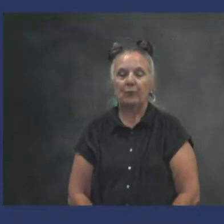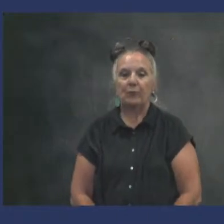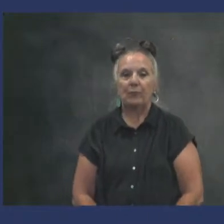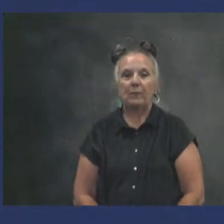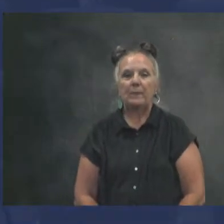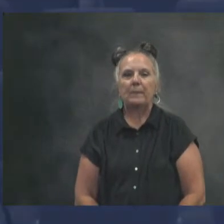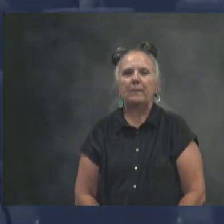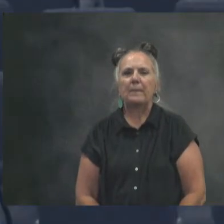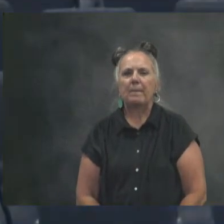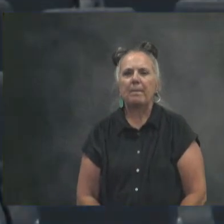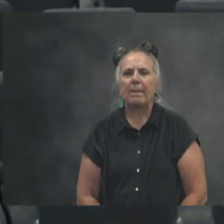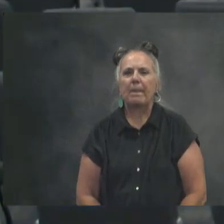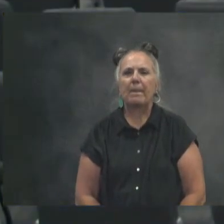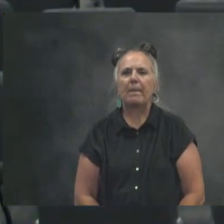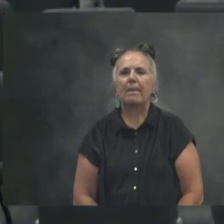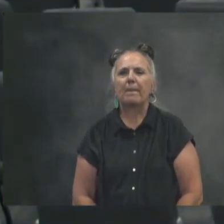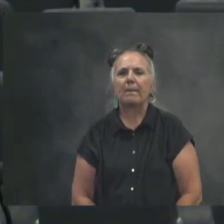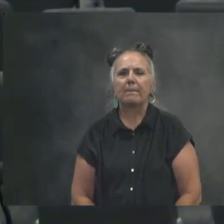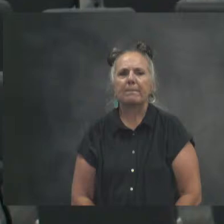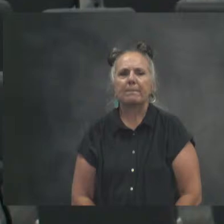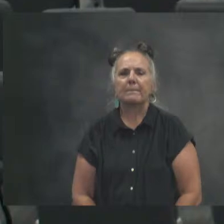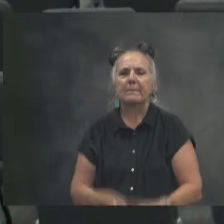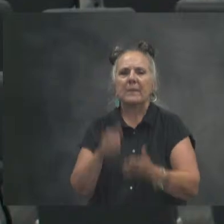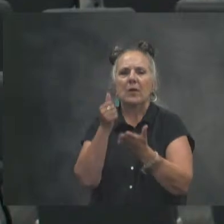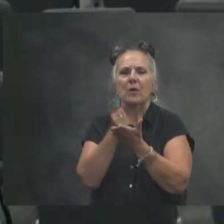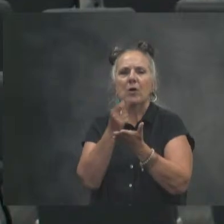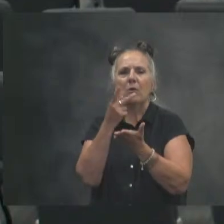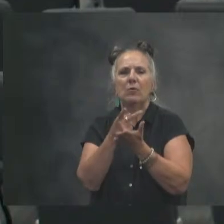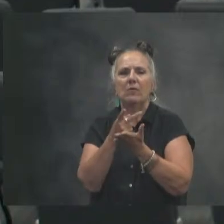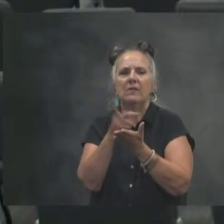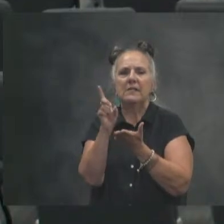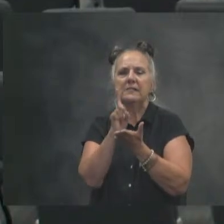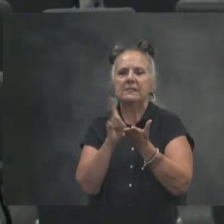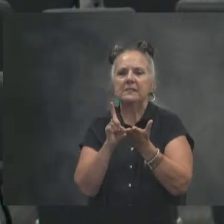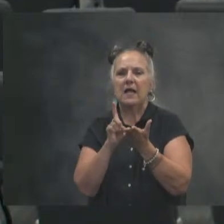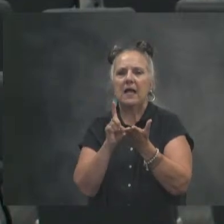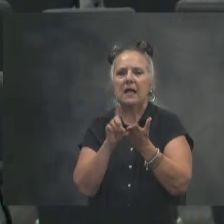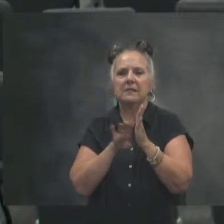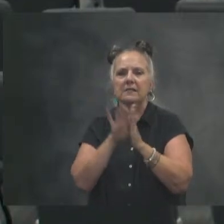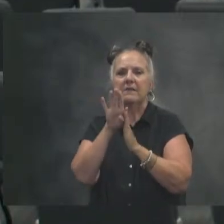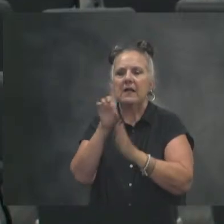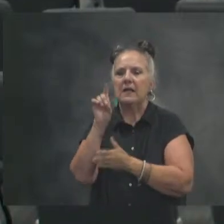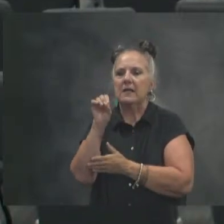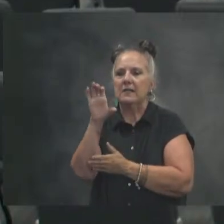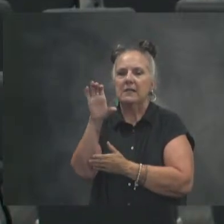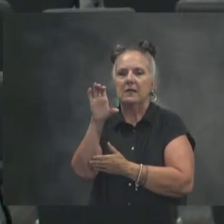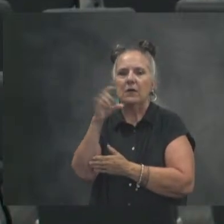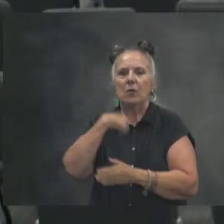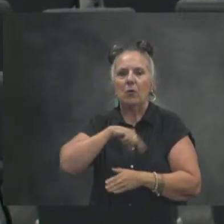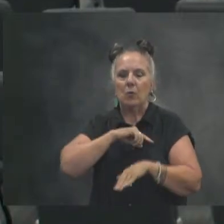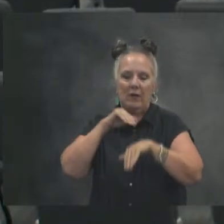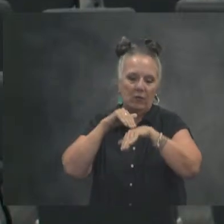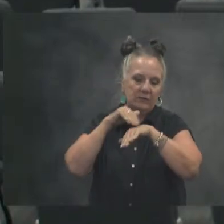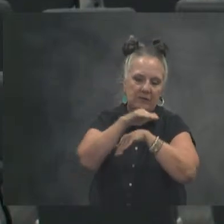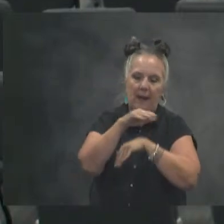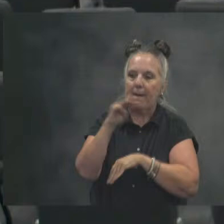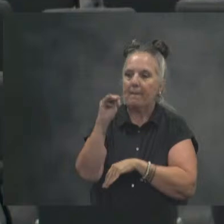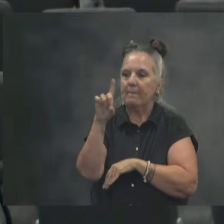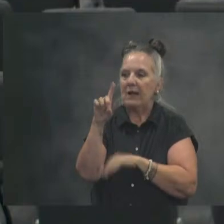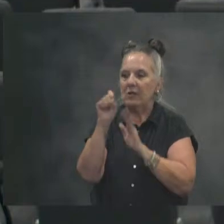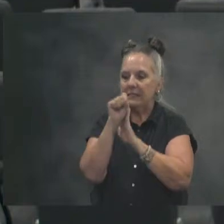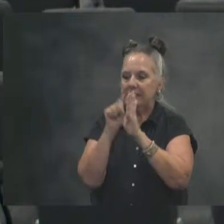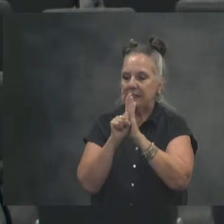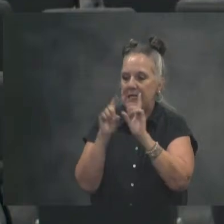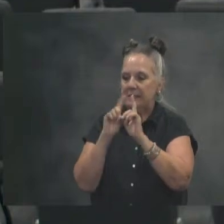With your approval this evening of the design development documents for this project, we will then submit those to the Maryland State Department